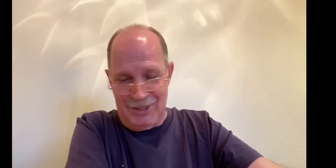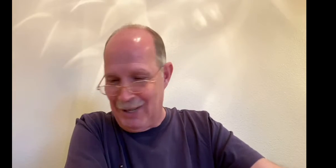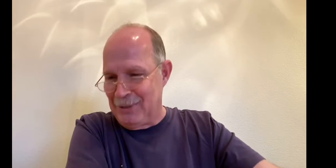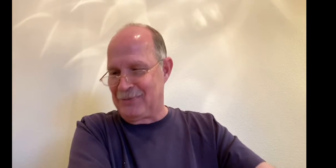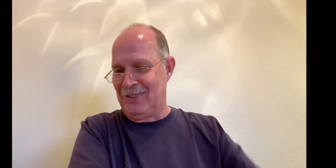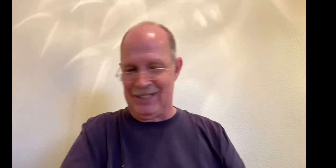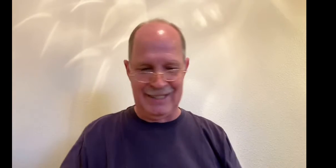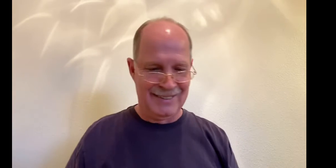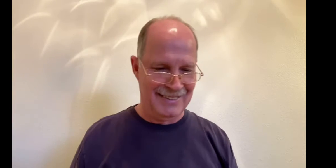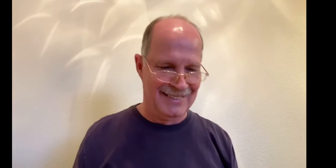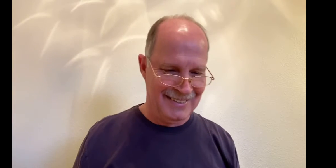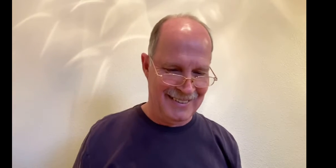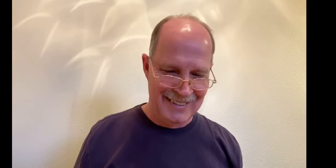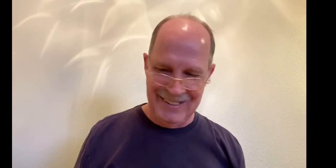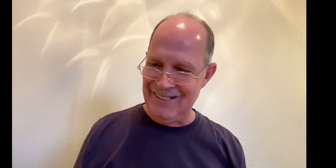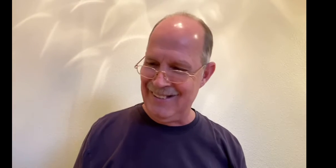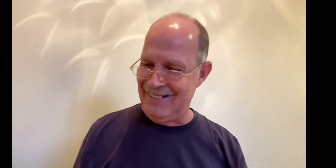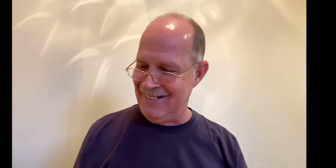Thought that was